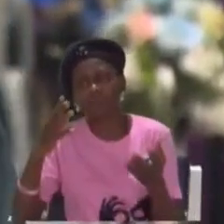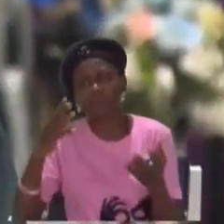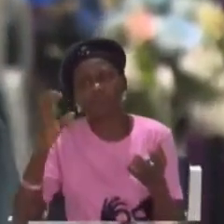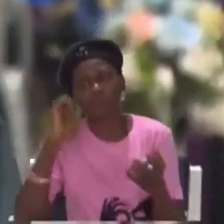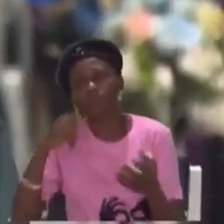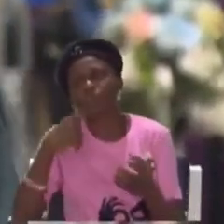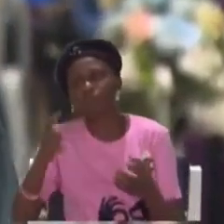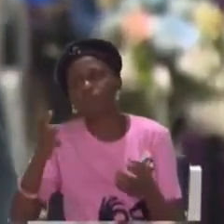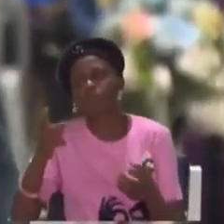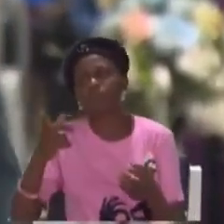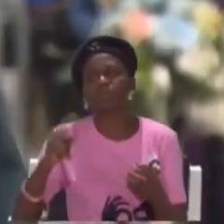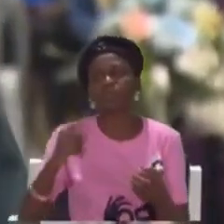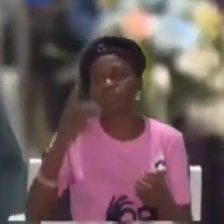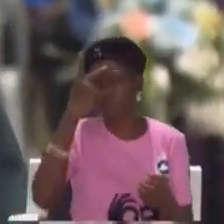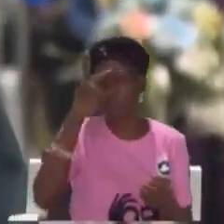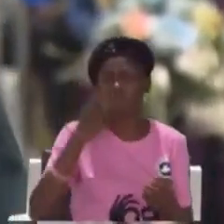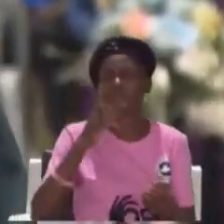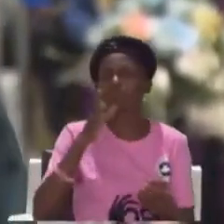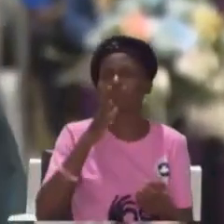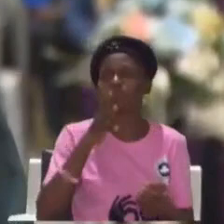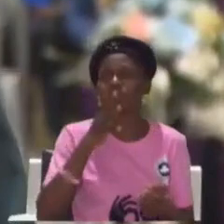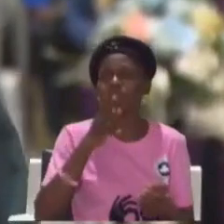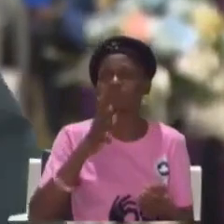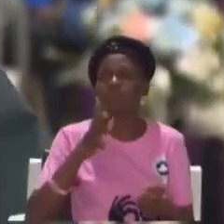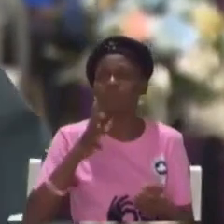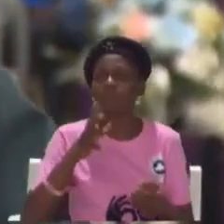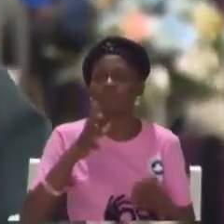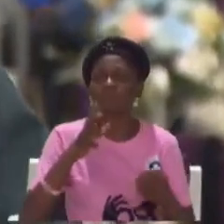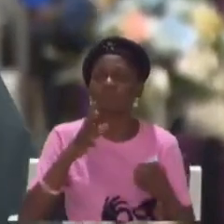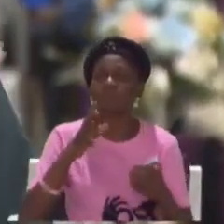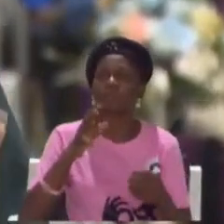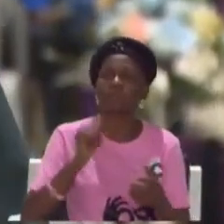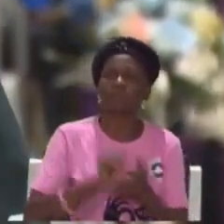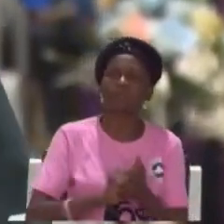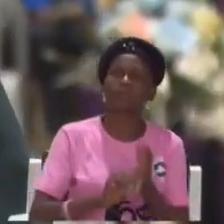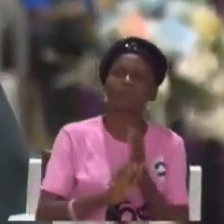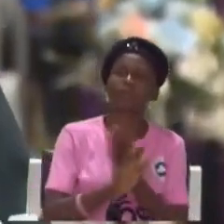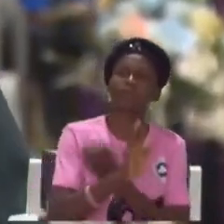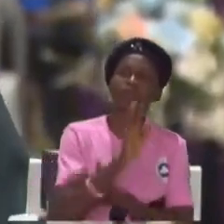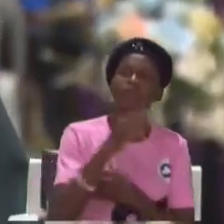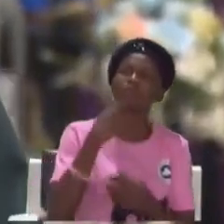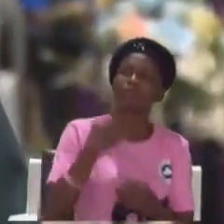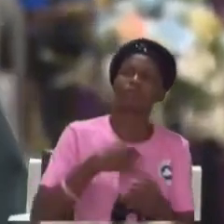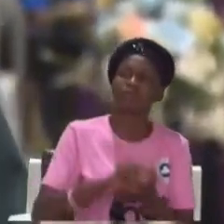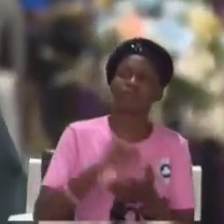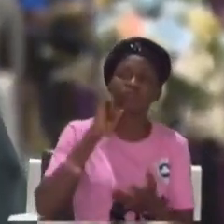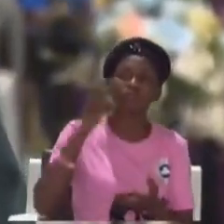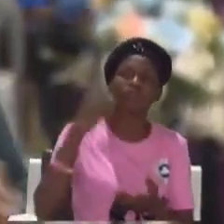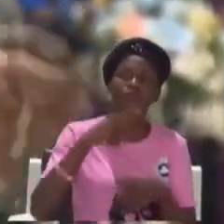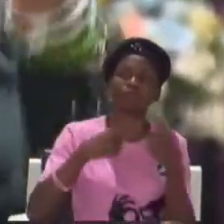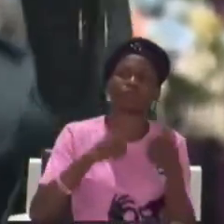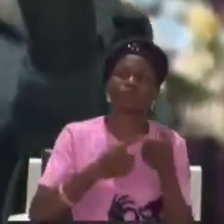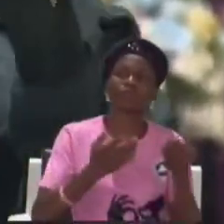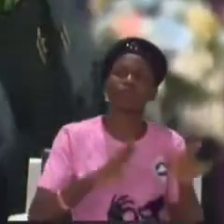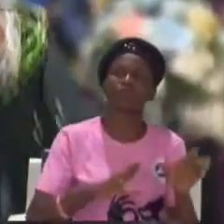told his grandmother and his mother that he could not die because God had not told me he was going to die.